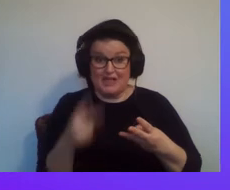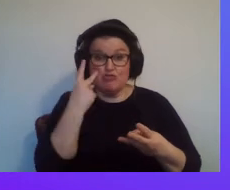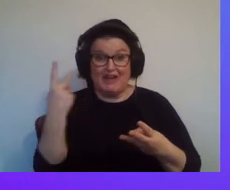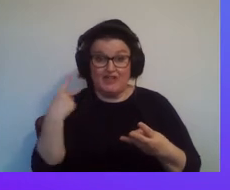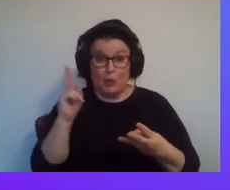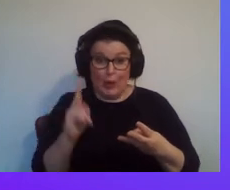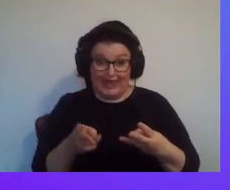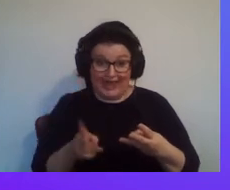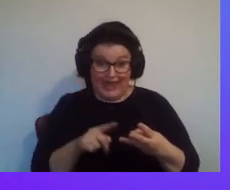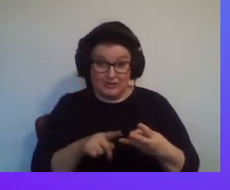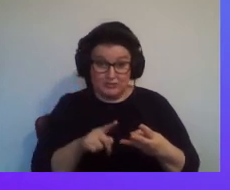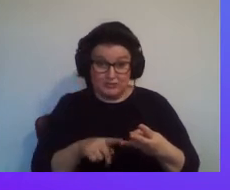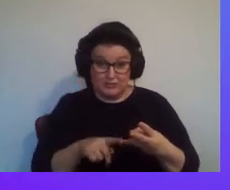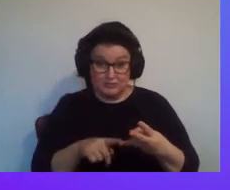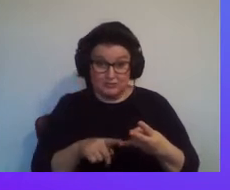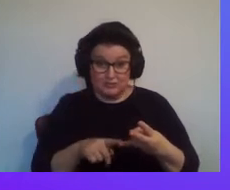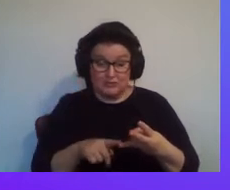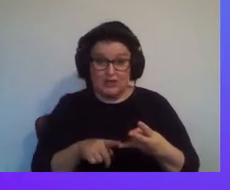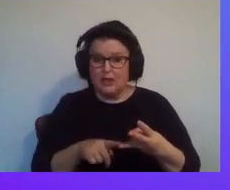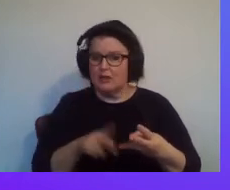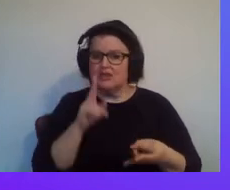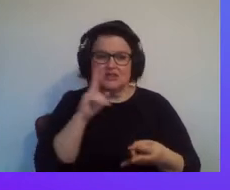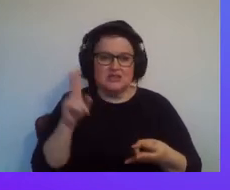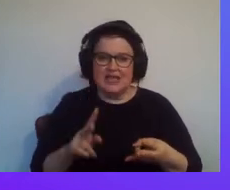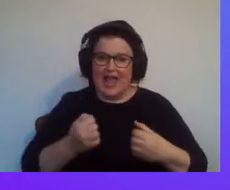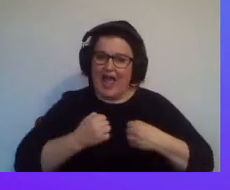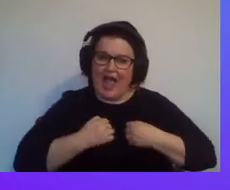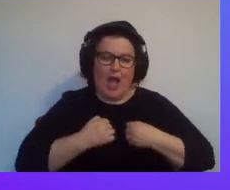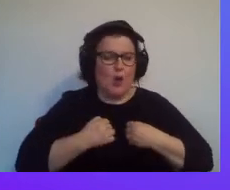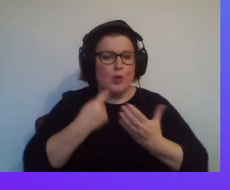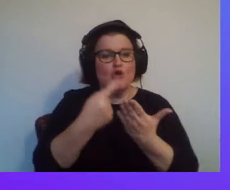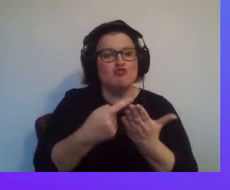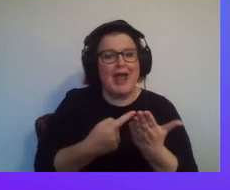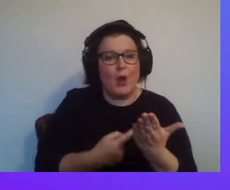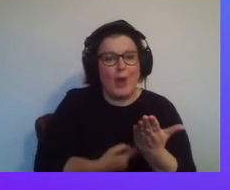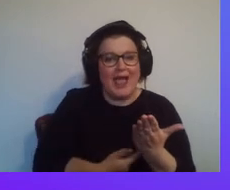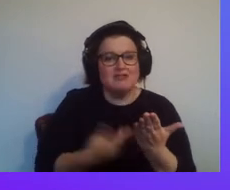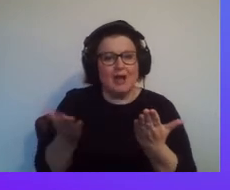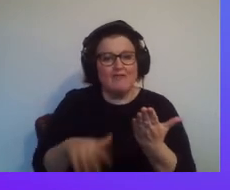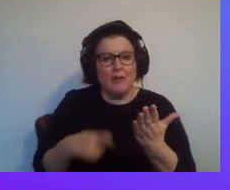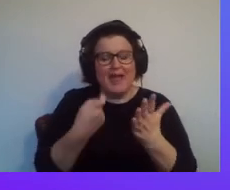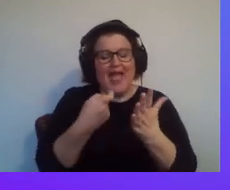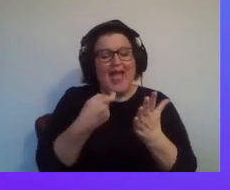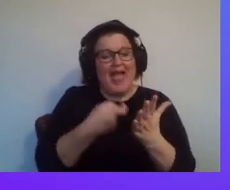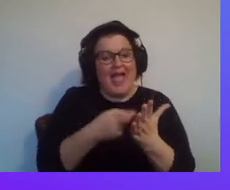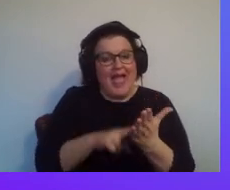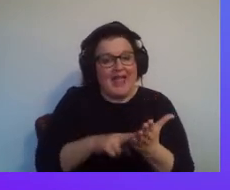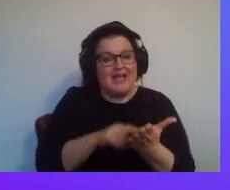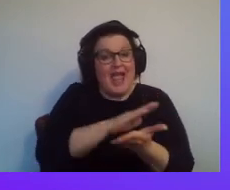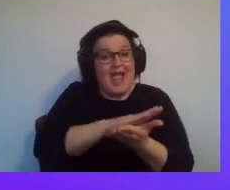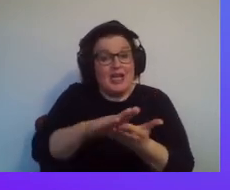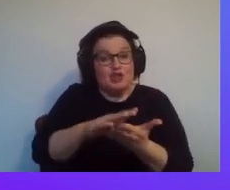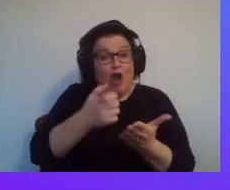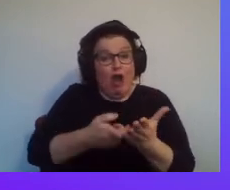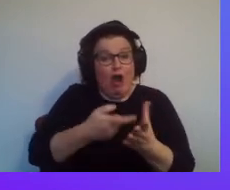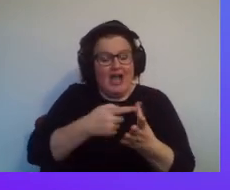on the geographies. And it's amazing that our regulator, the MHRA, reviewed the data and felt